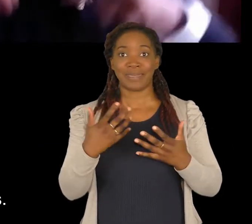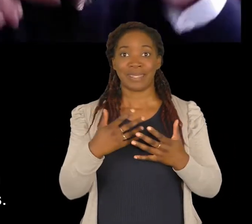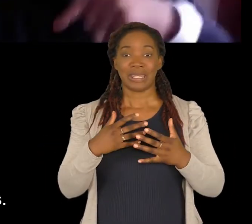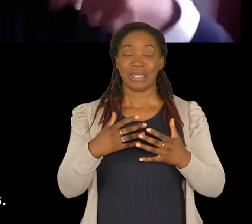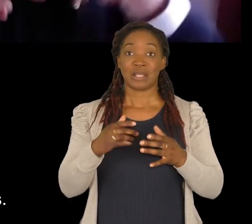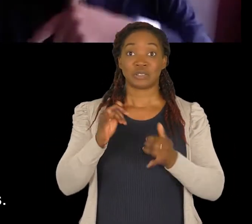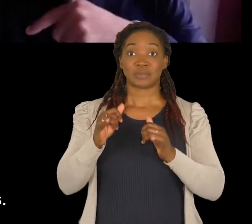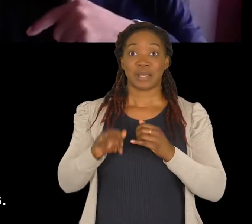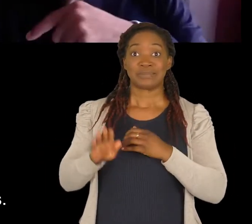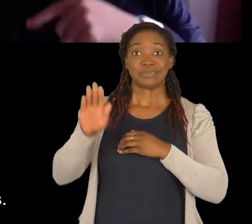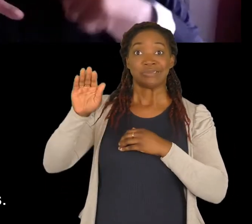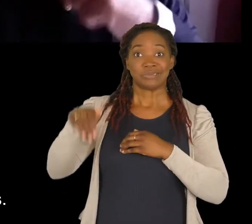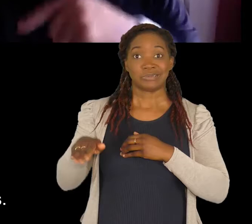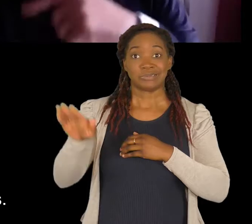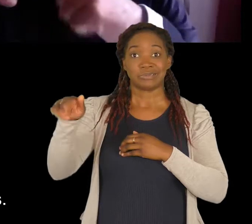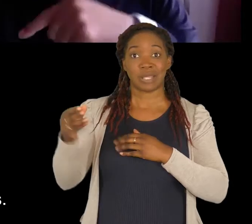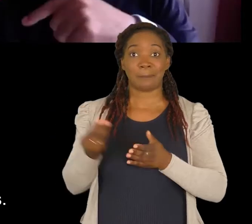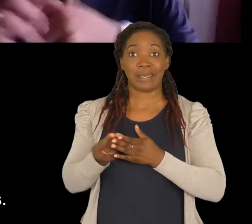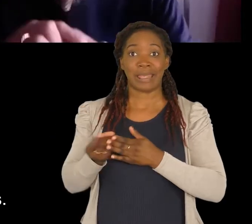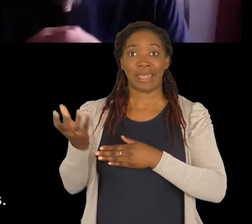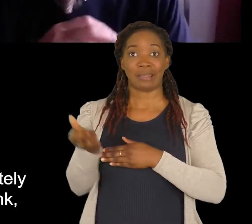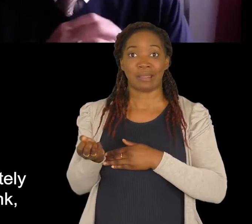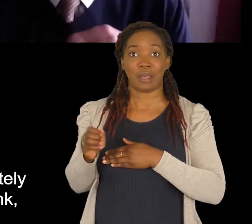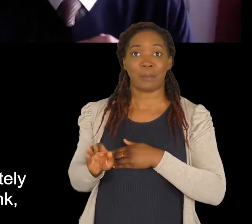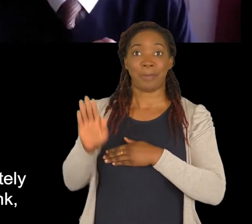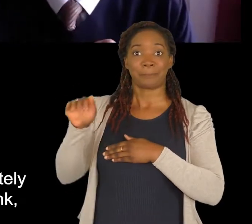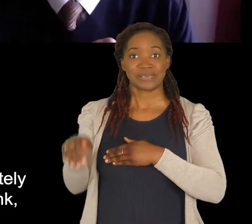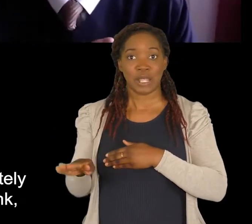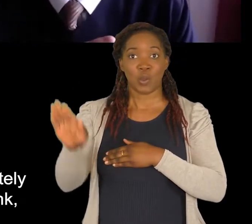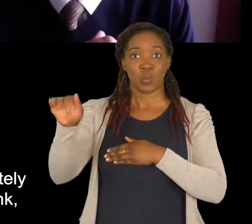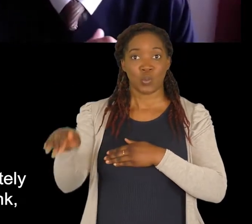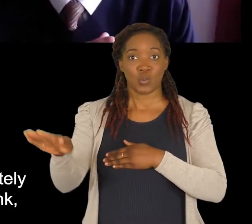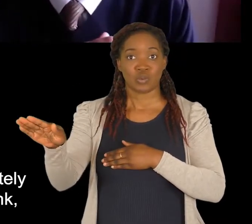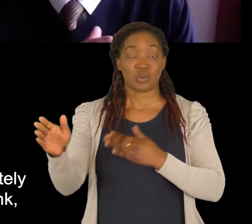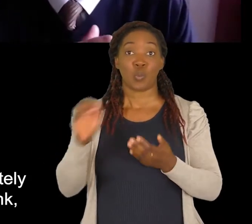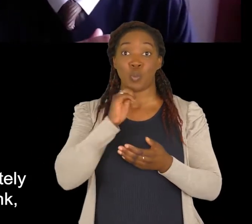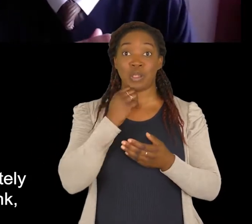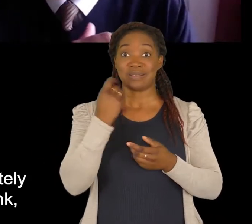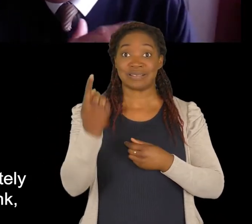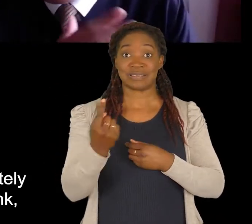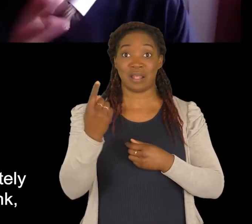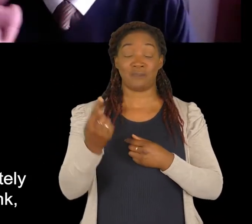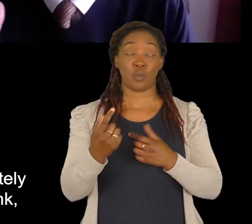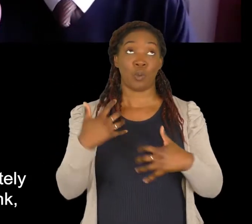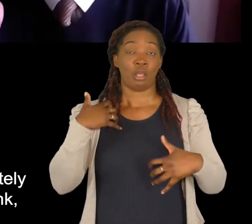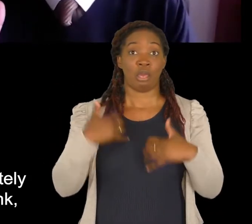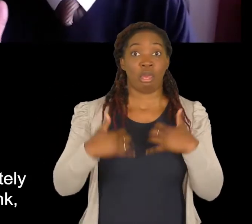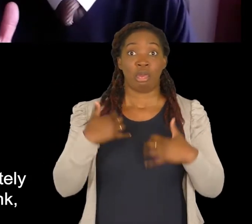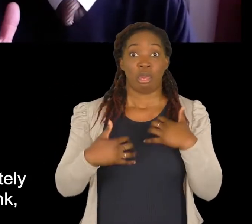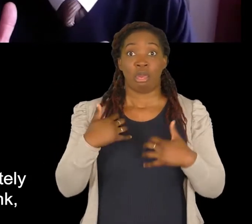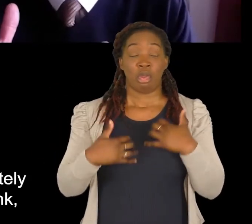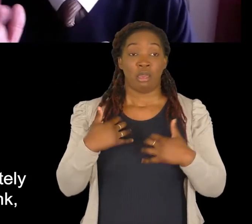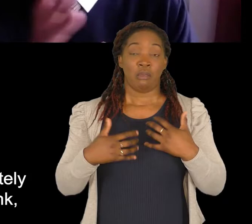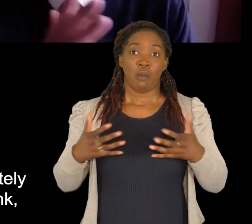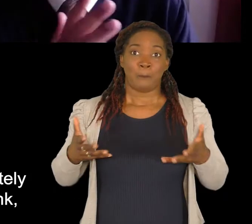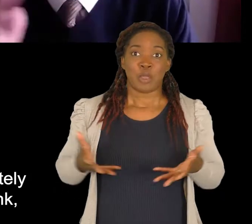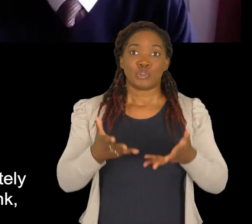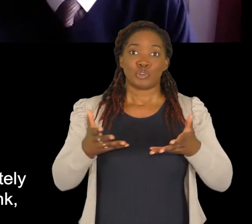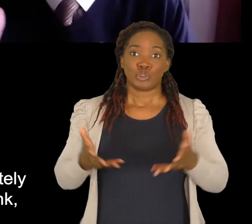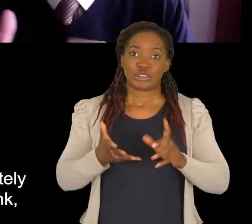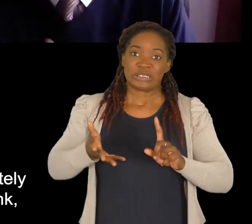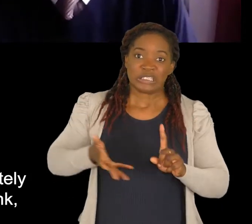in fluctuations in income on a monthly basis. That's going to result in you being pushed completely out of your comfort